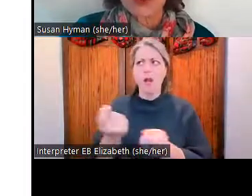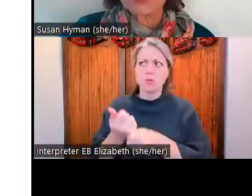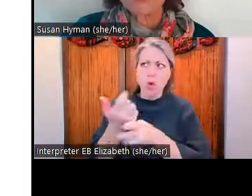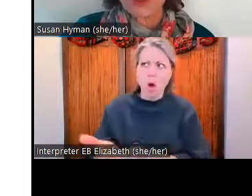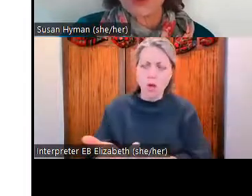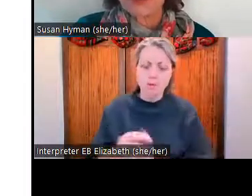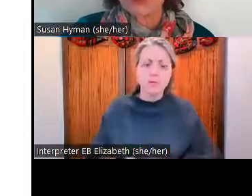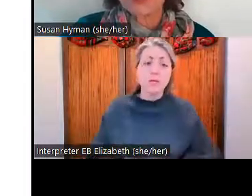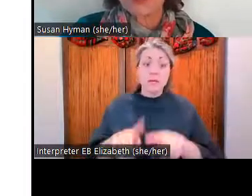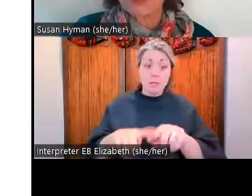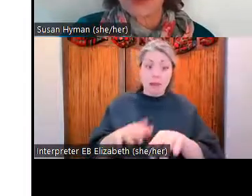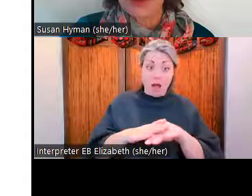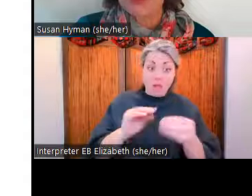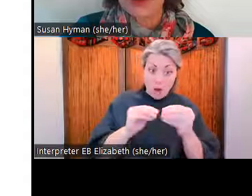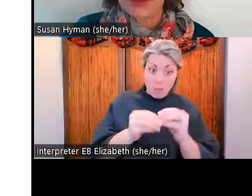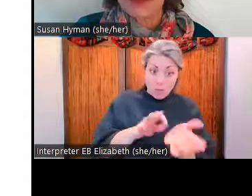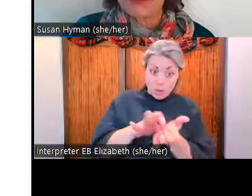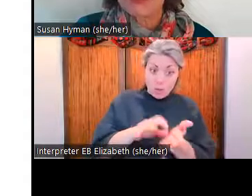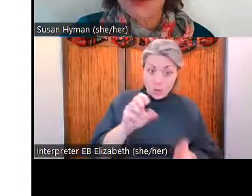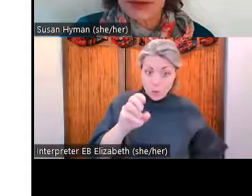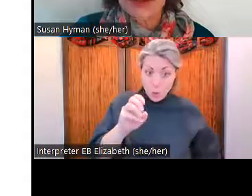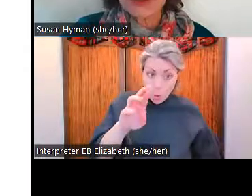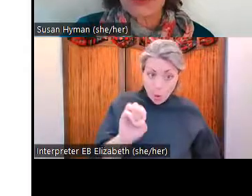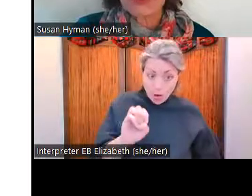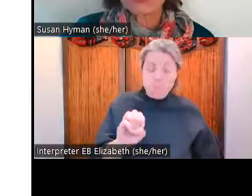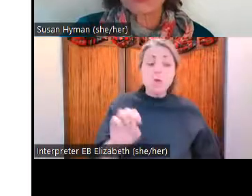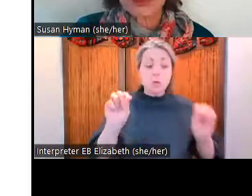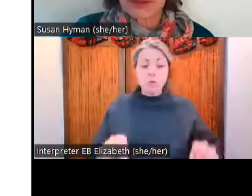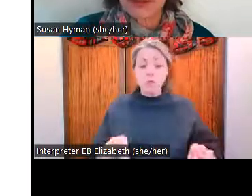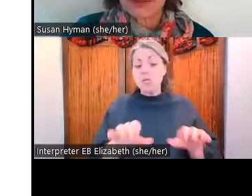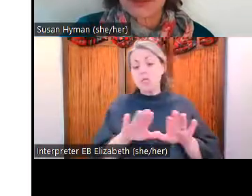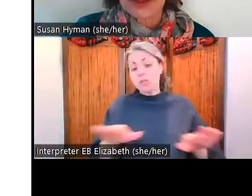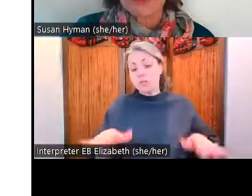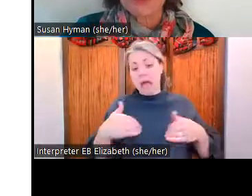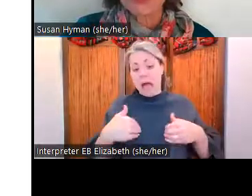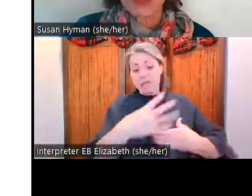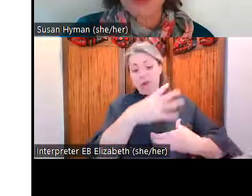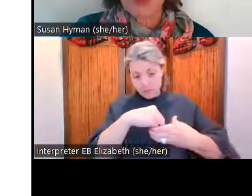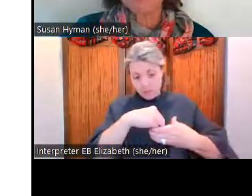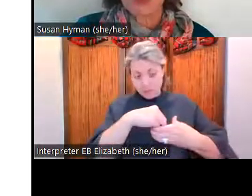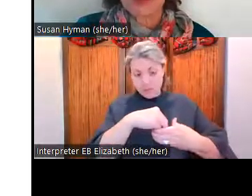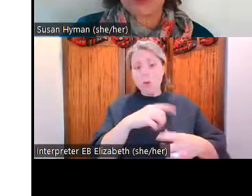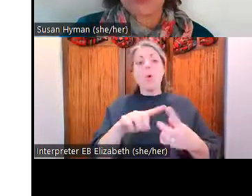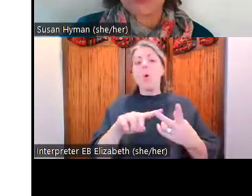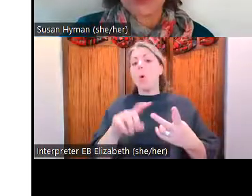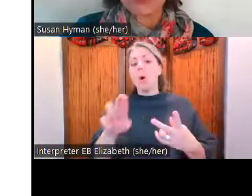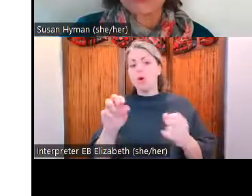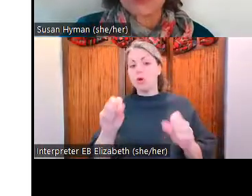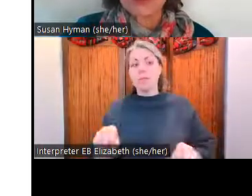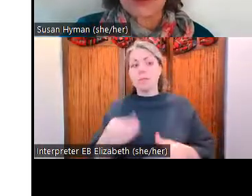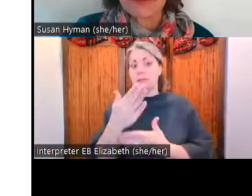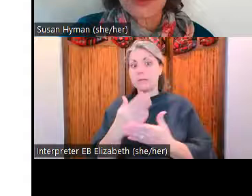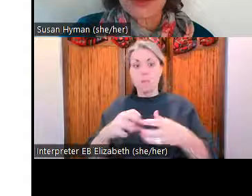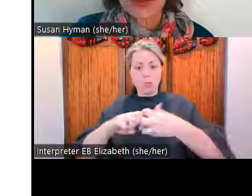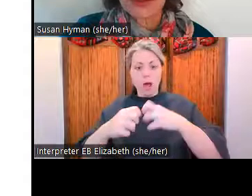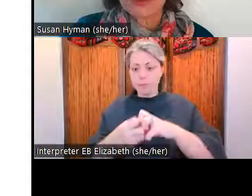the child may have autism, but it's a very good screener for some problem. And even though